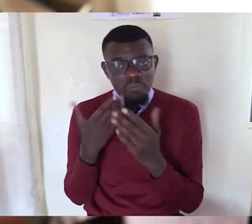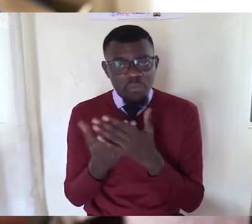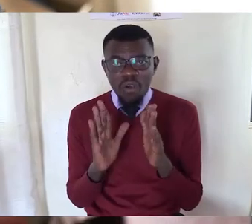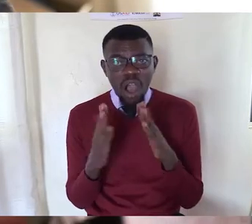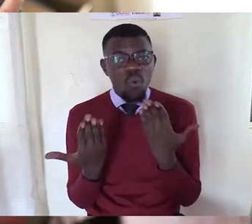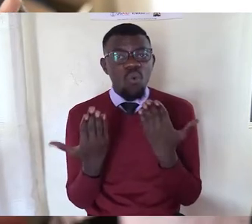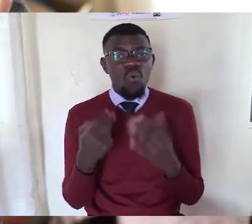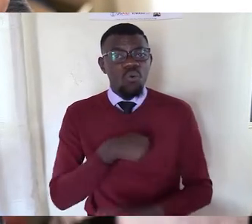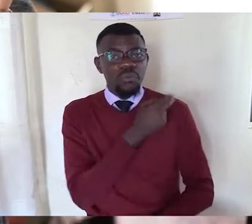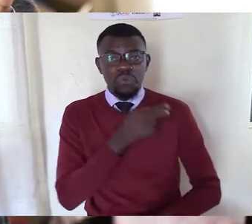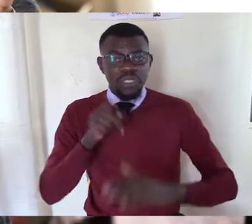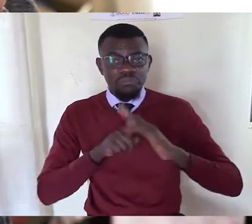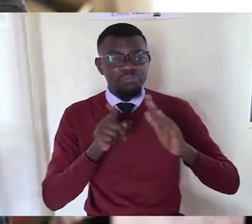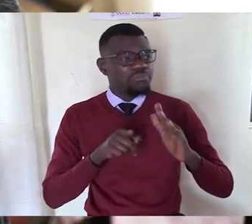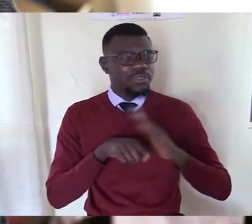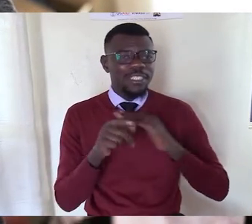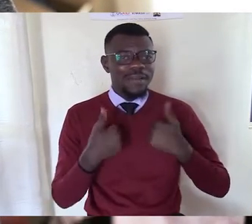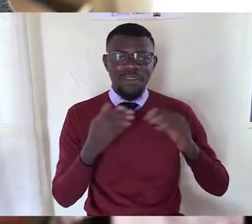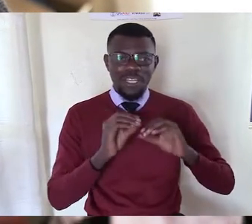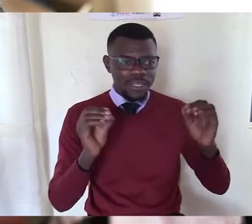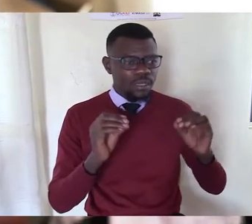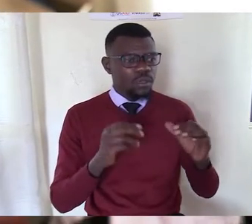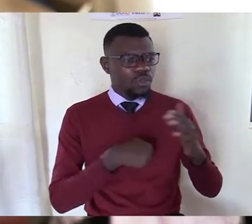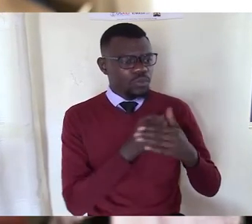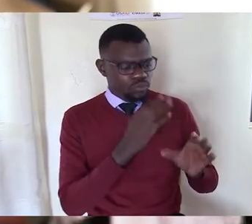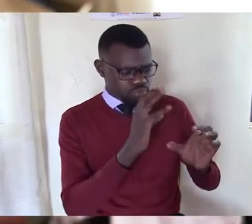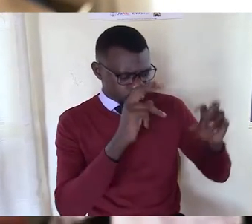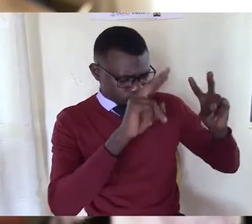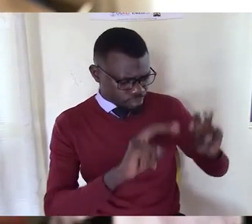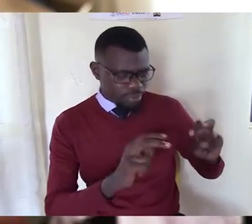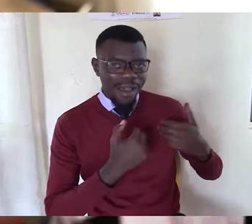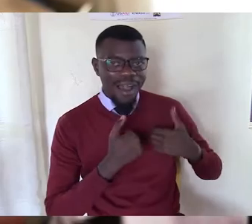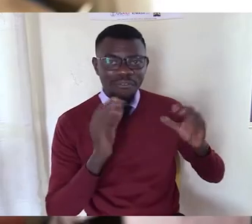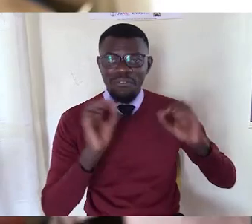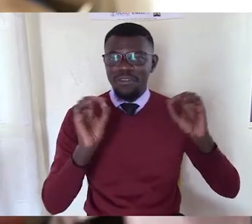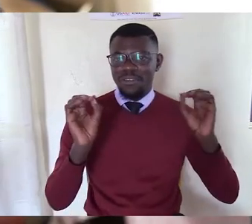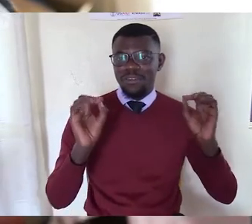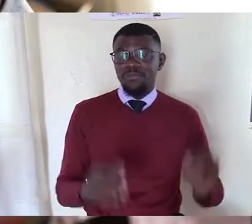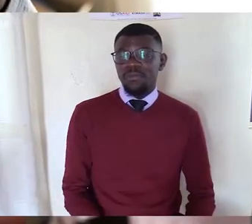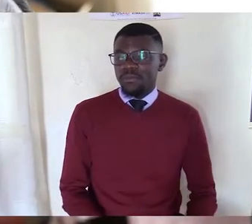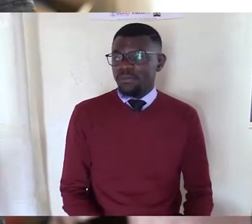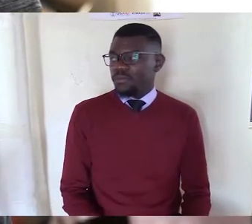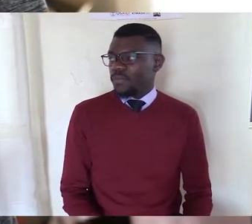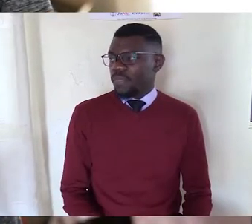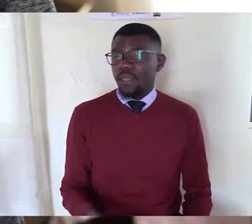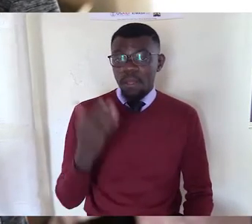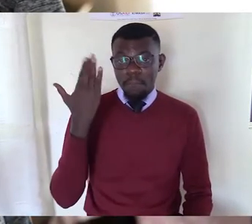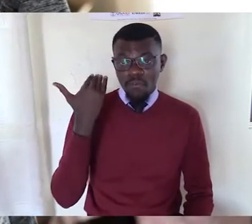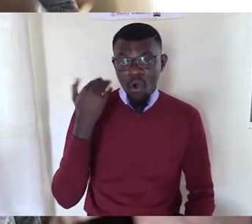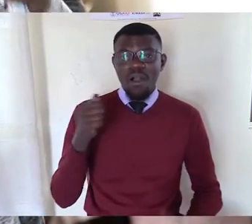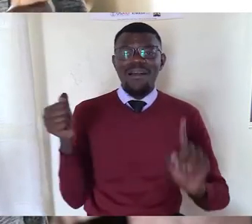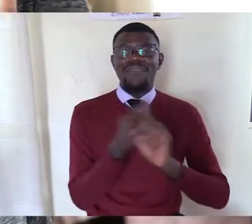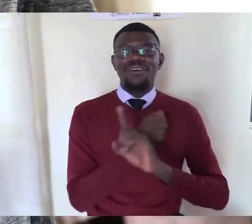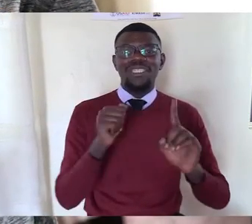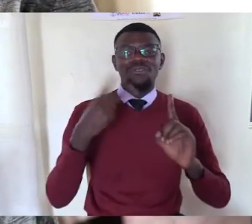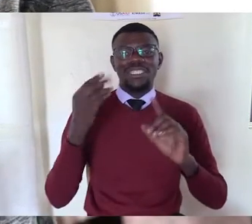hospital to go to be examined if there is need to be examined? At the time of this violence in